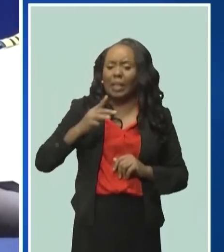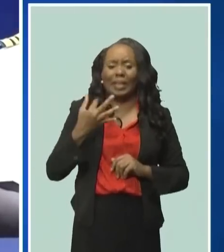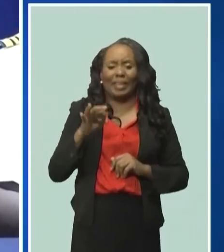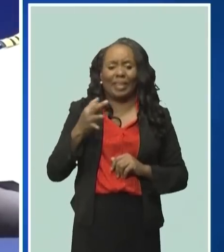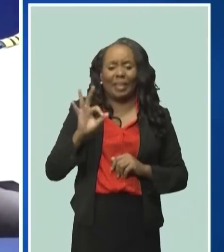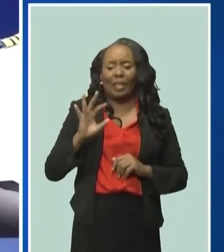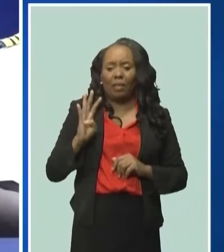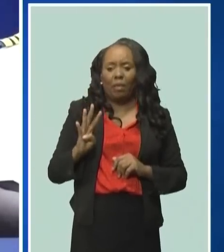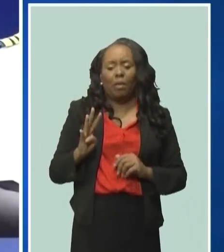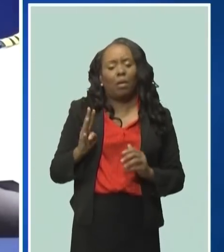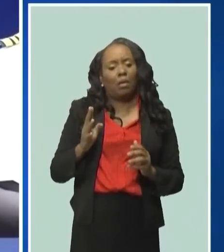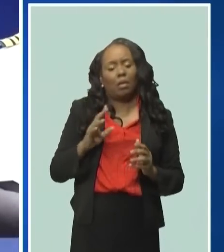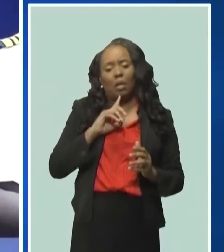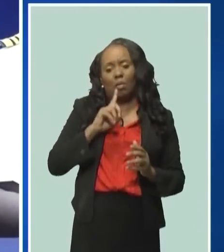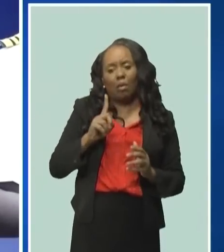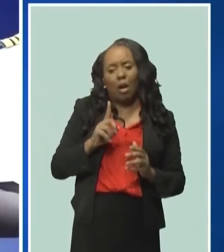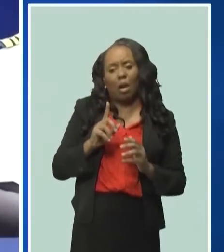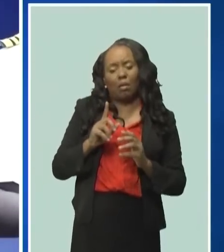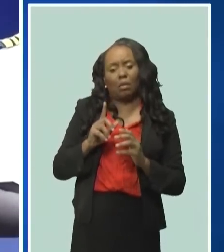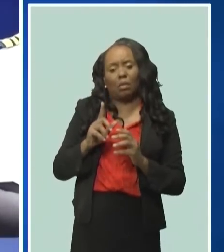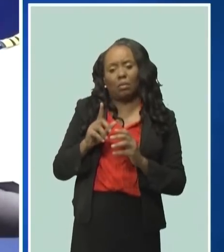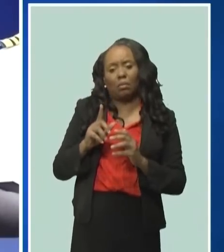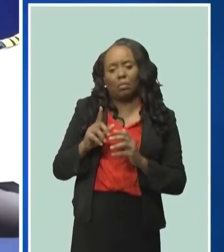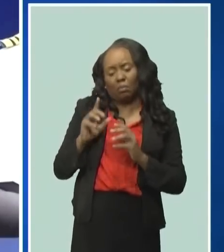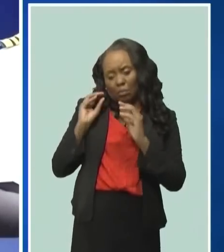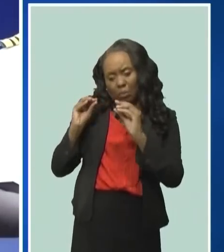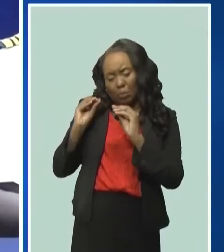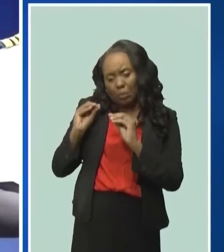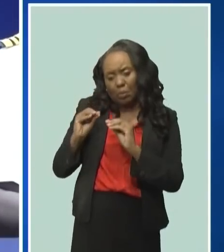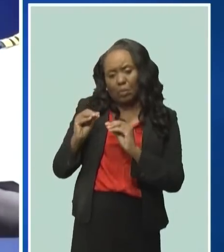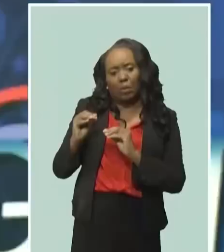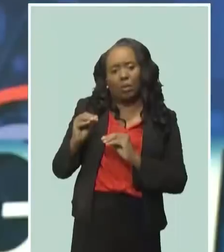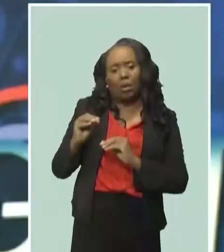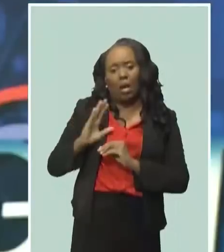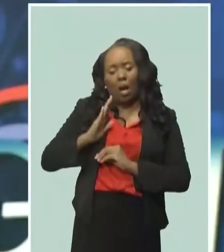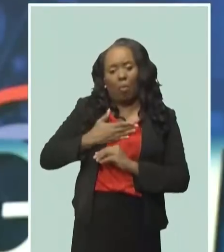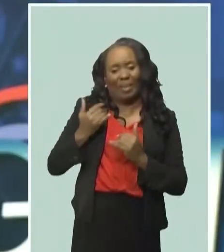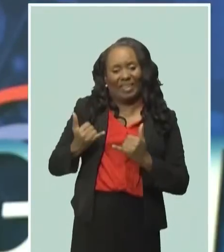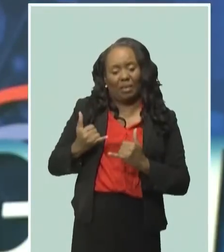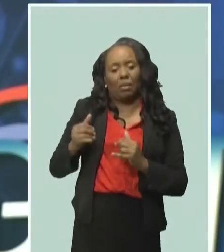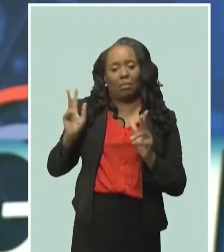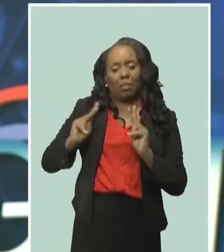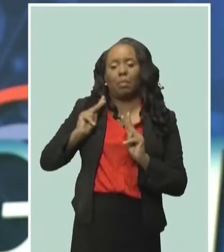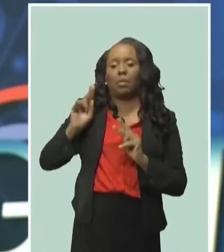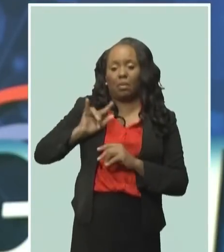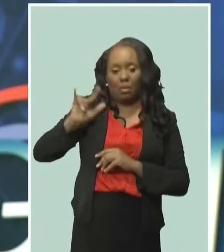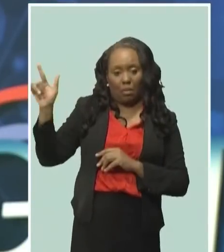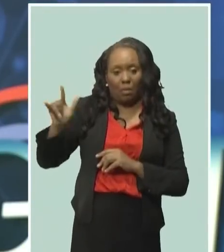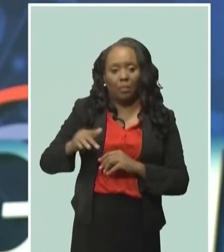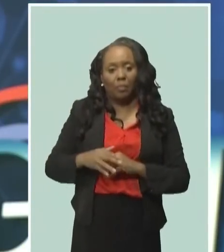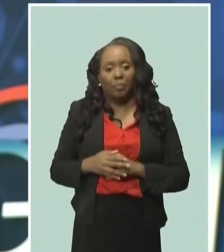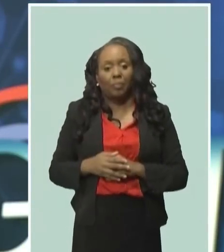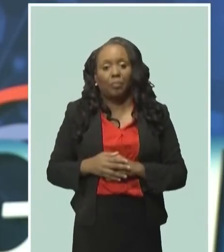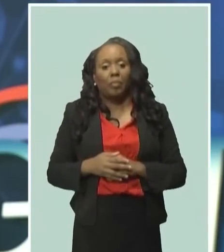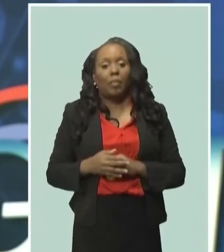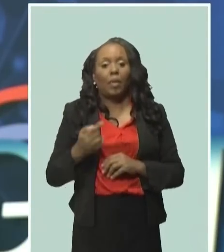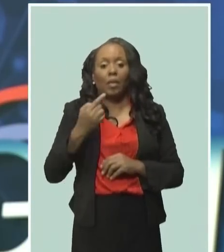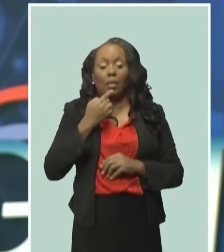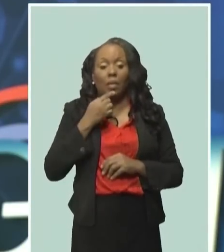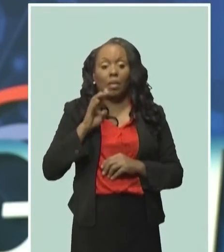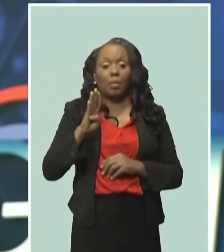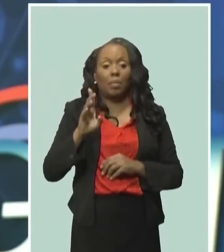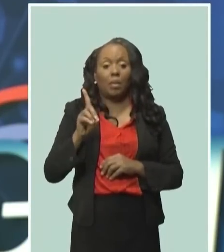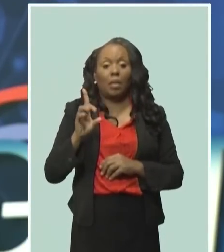of the cultural nuances with respect to the Haitian people. Lieutenant Colonel Lovell adds the Barbados Defense Force